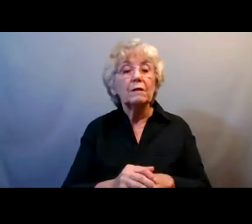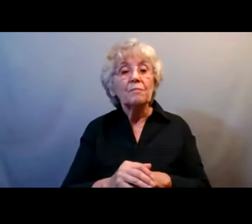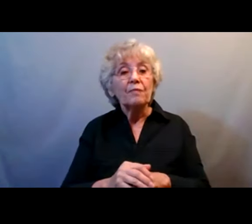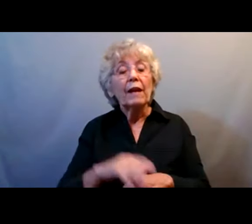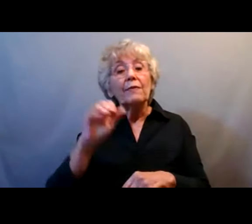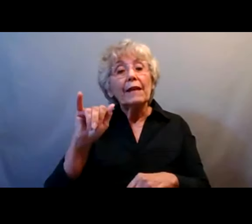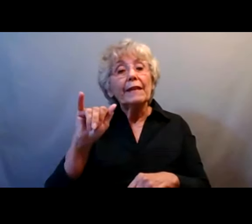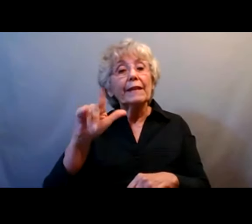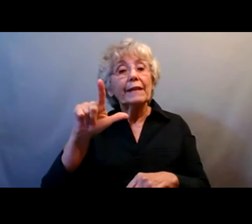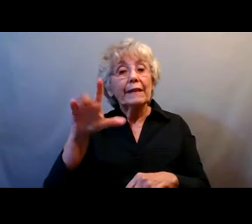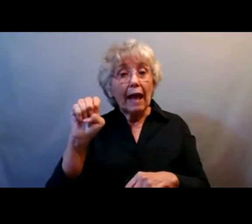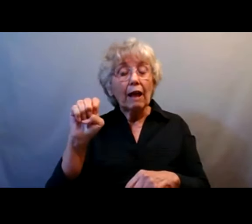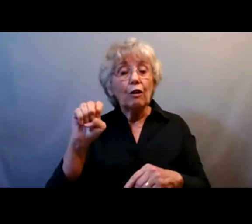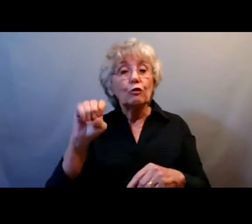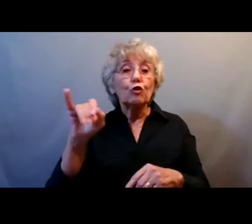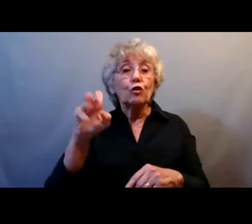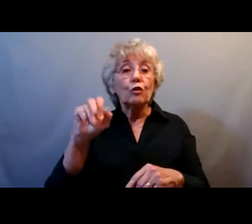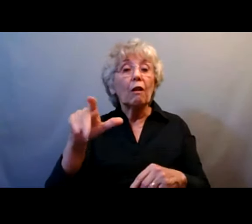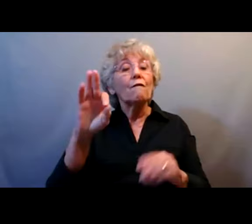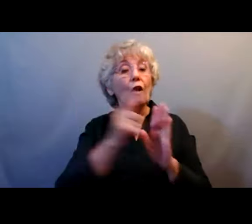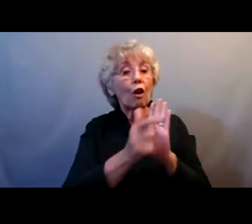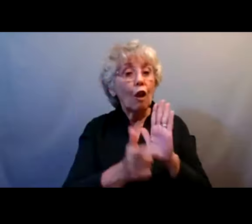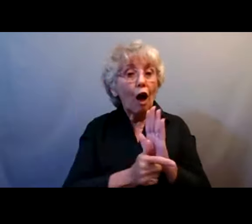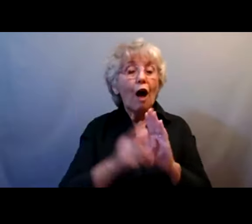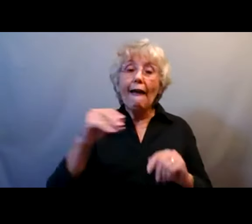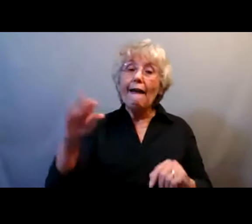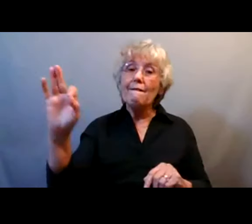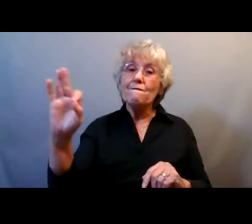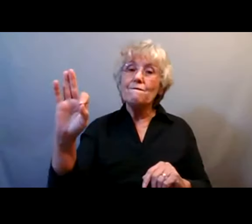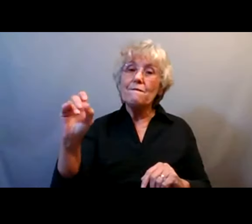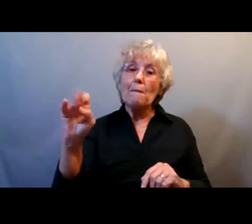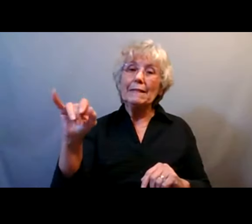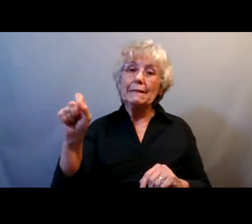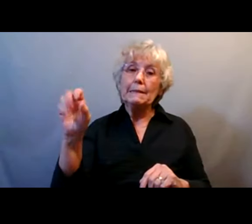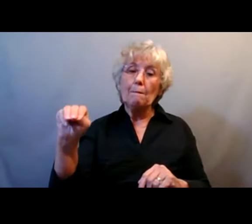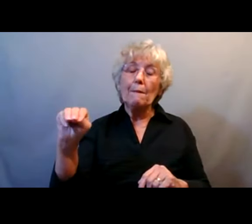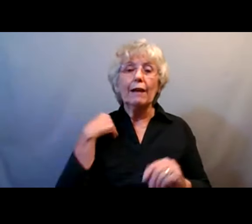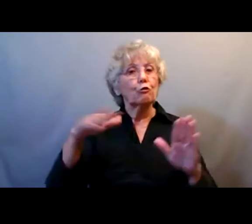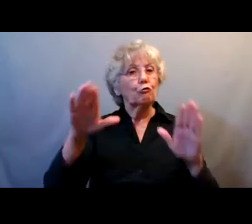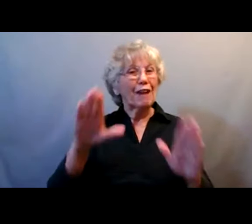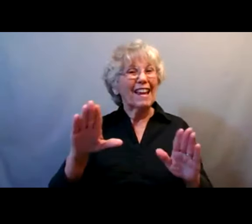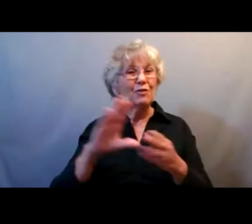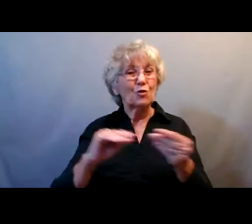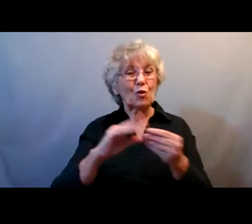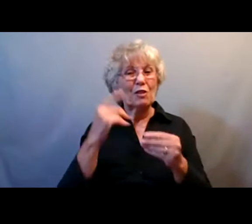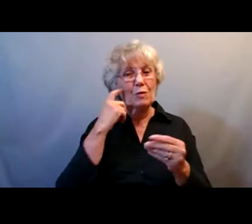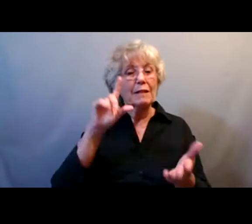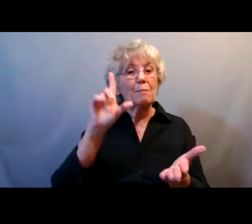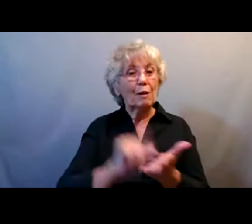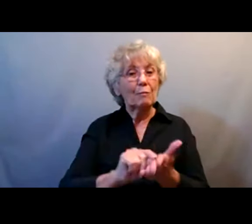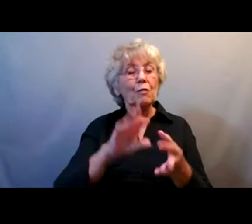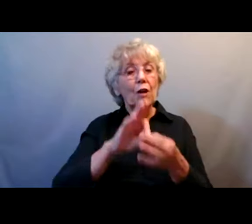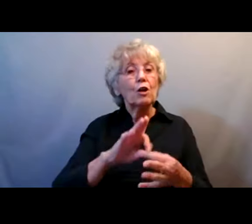Journal of Law and Feminism actually had a really great story recently that they published about a